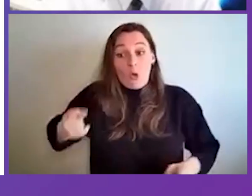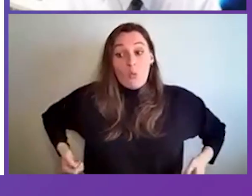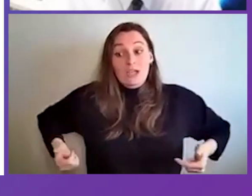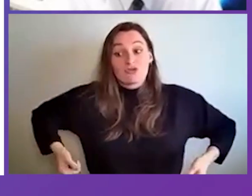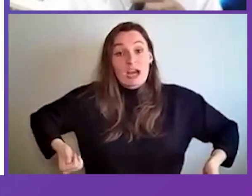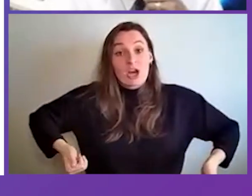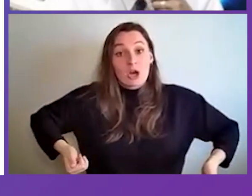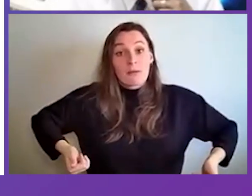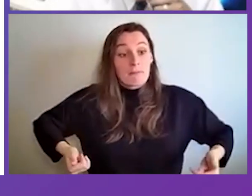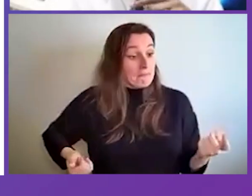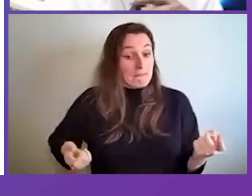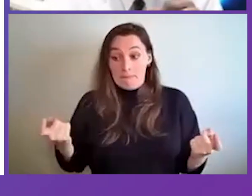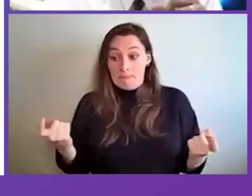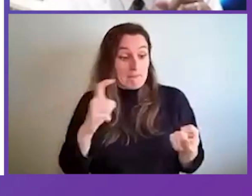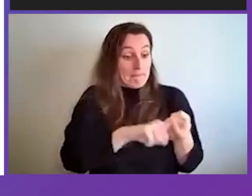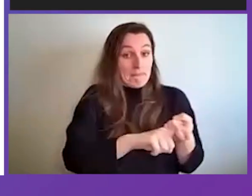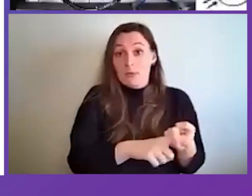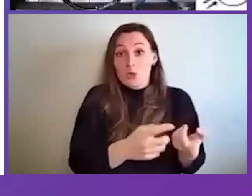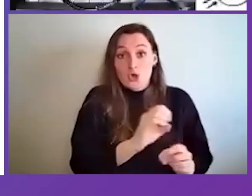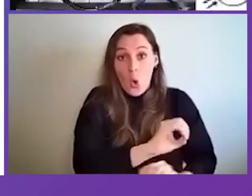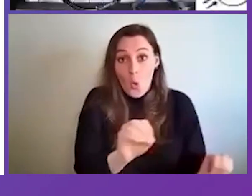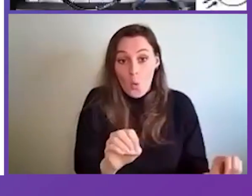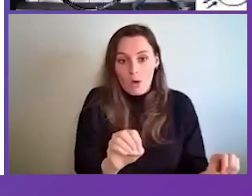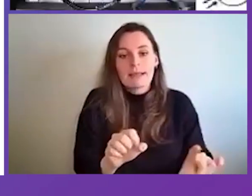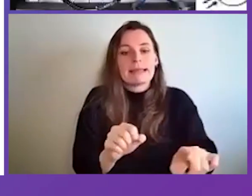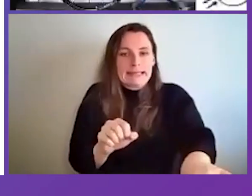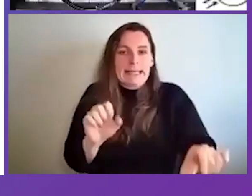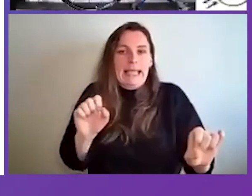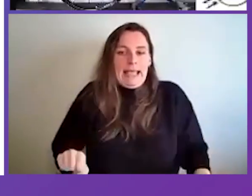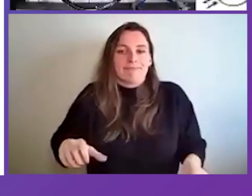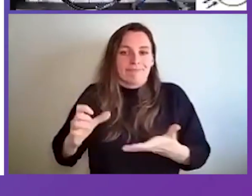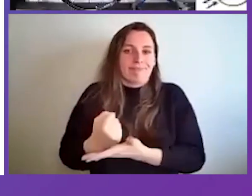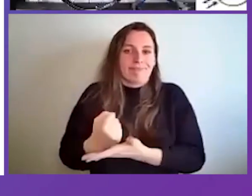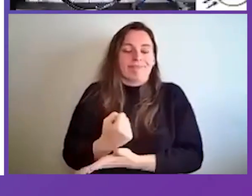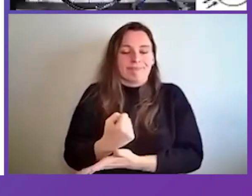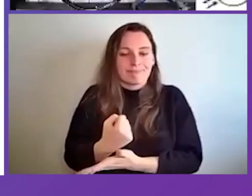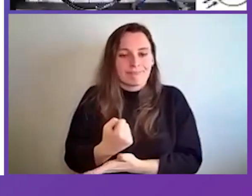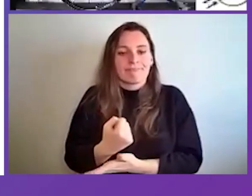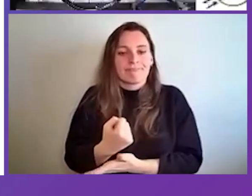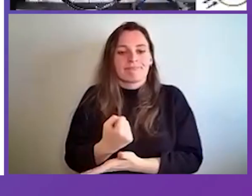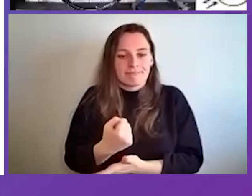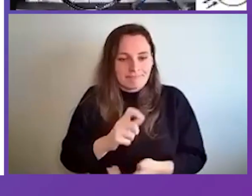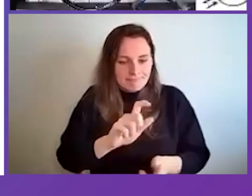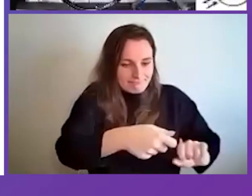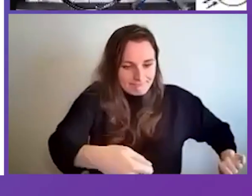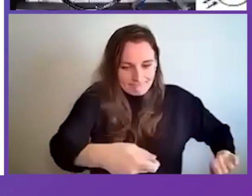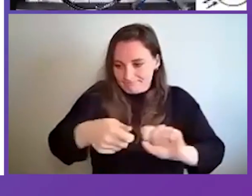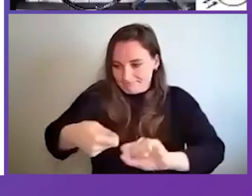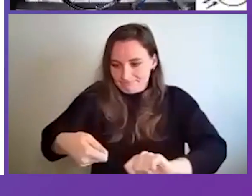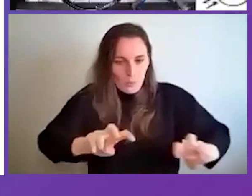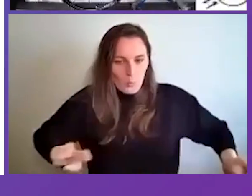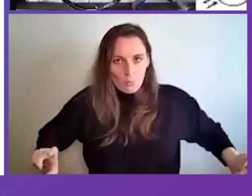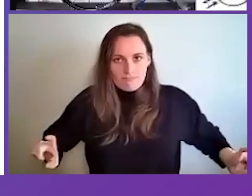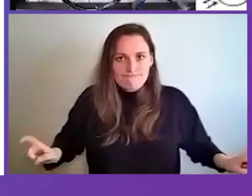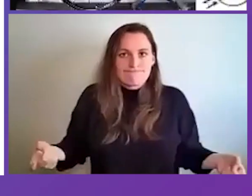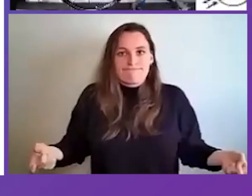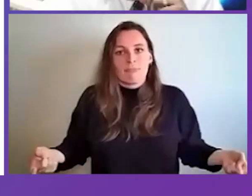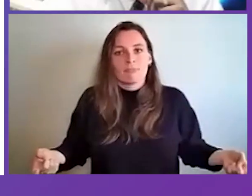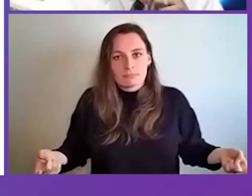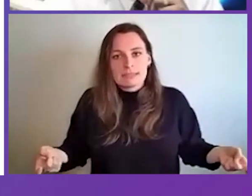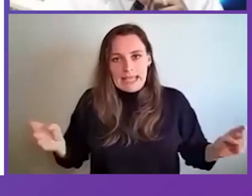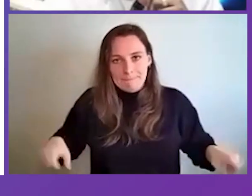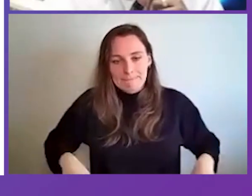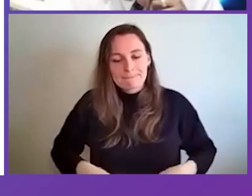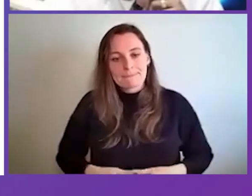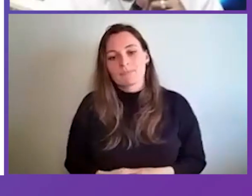which also makes for perhaps a better way to even tie down these wheelchairs. So you can see that they just